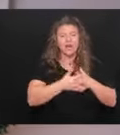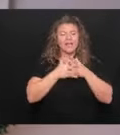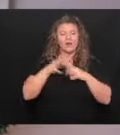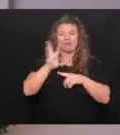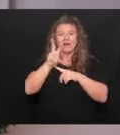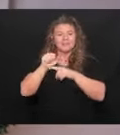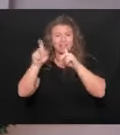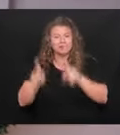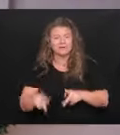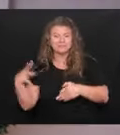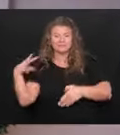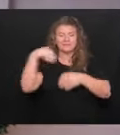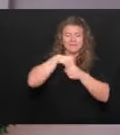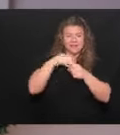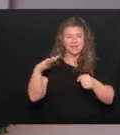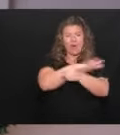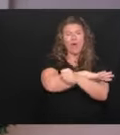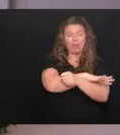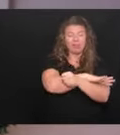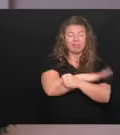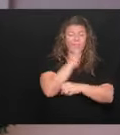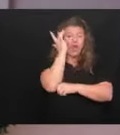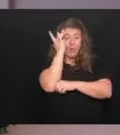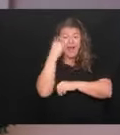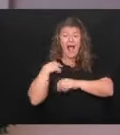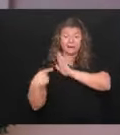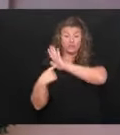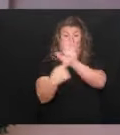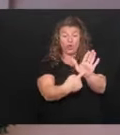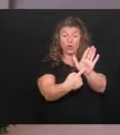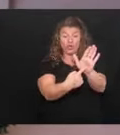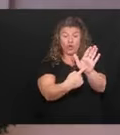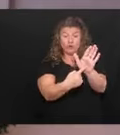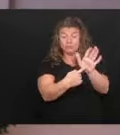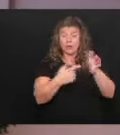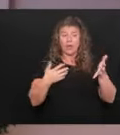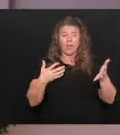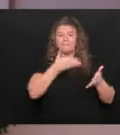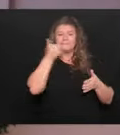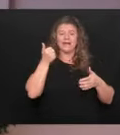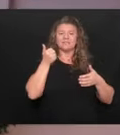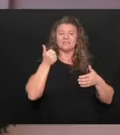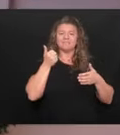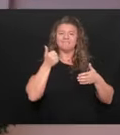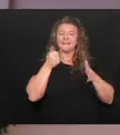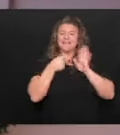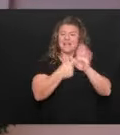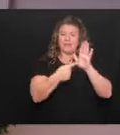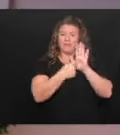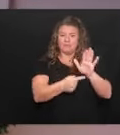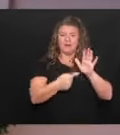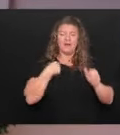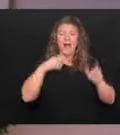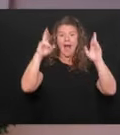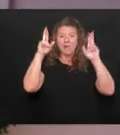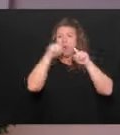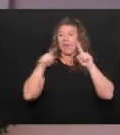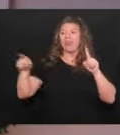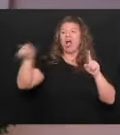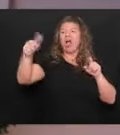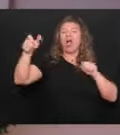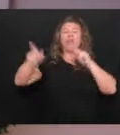and showing that I am trying to practice the golden rule because I hope that other people show that same level